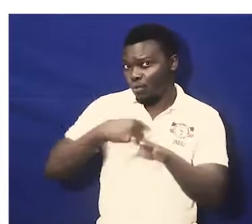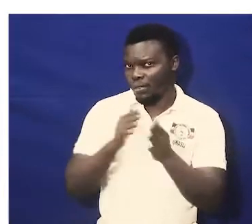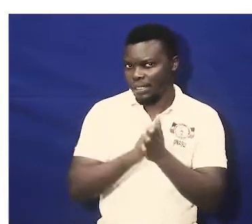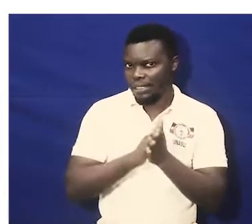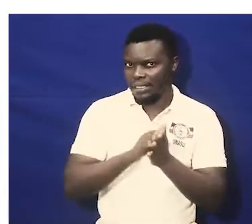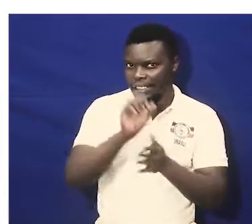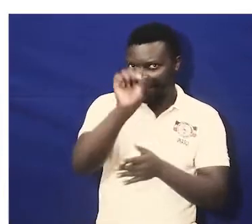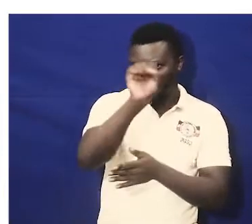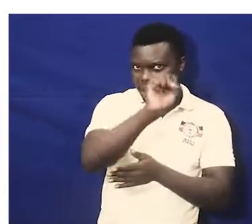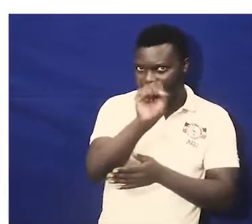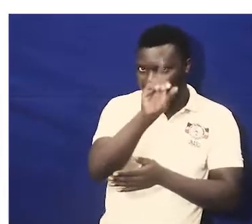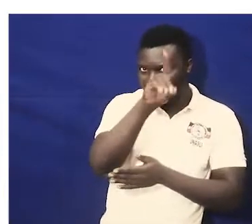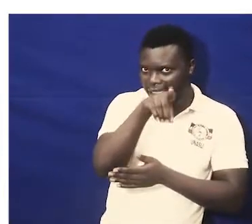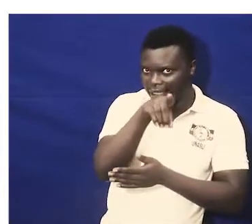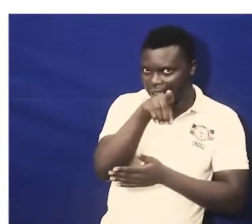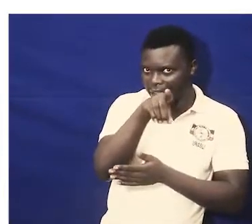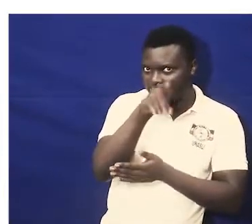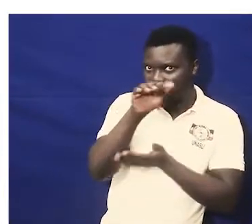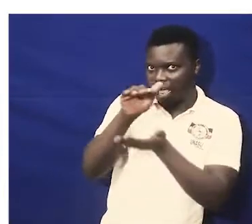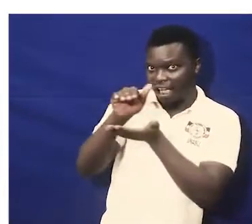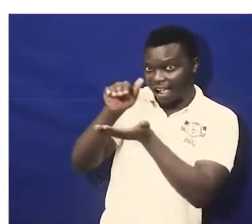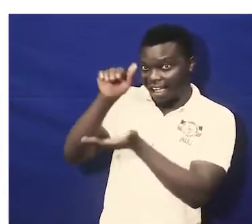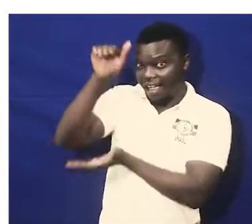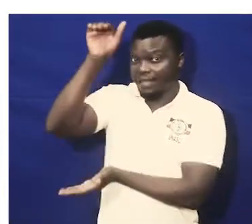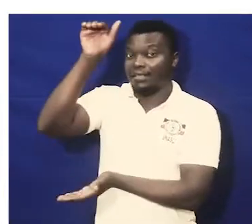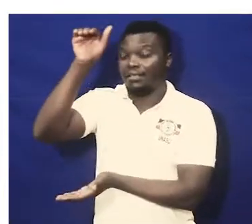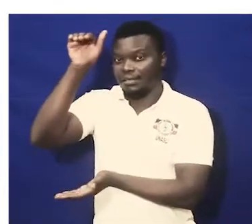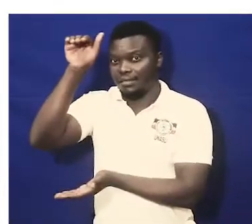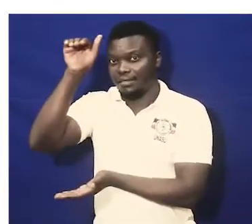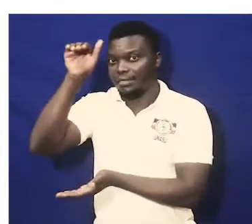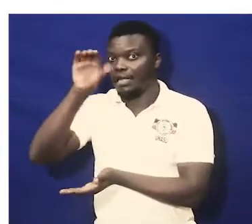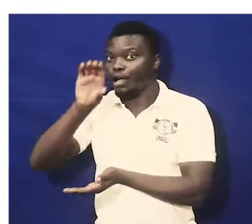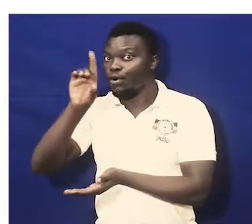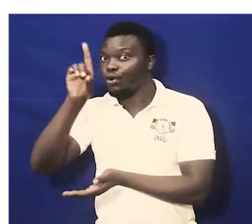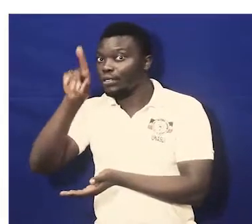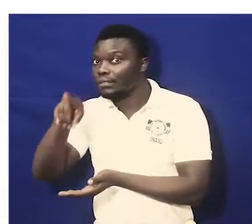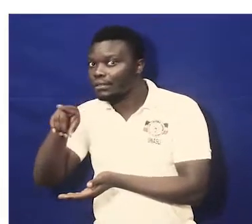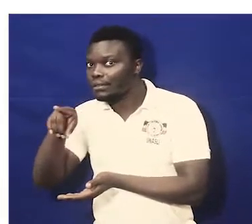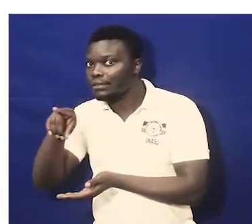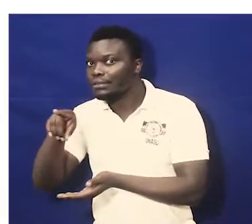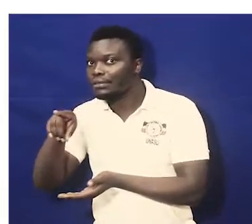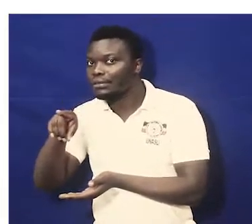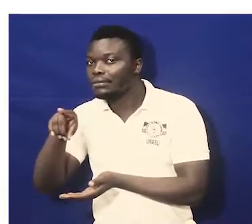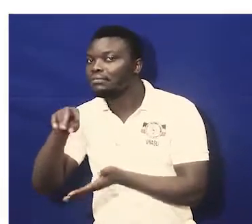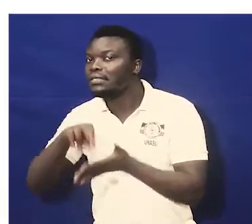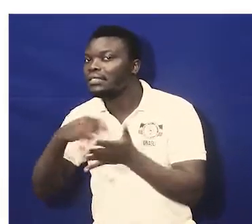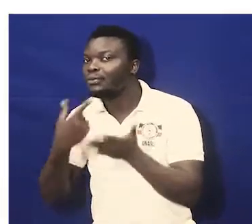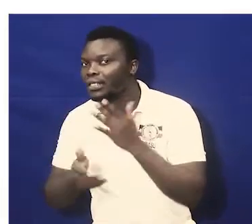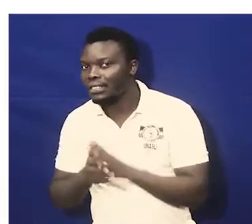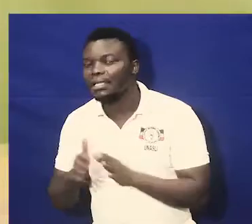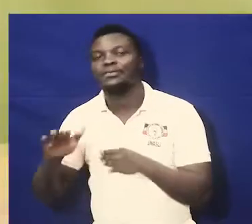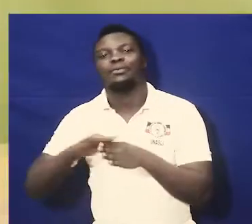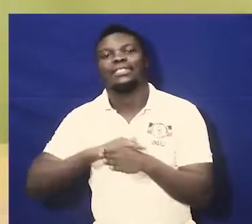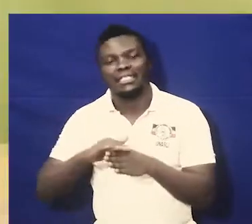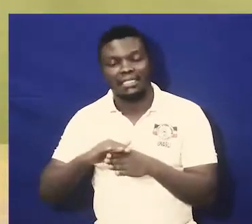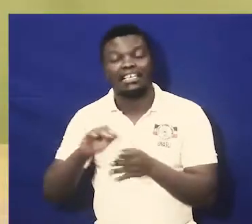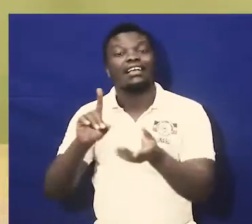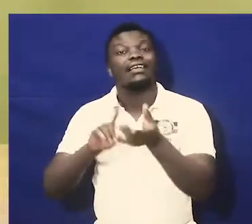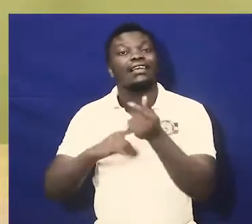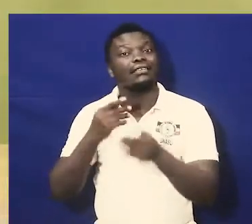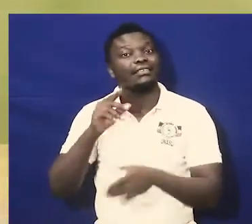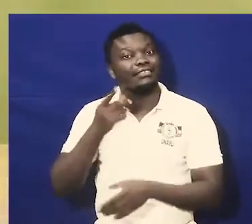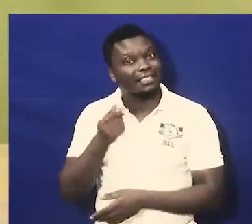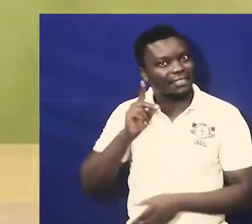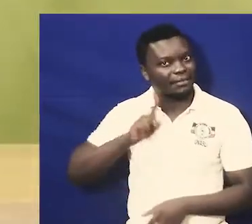price is higher than the cost price, then the business is making a profit.